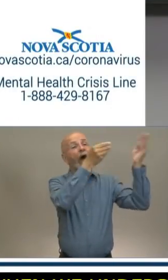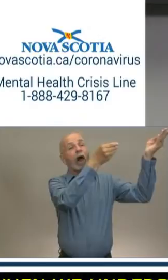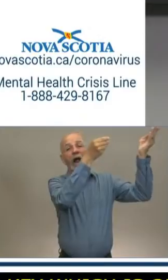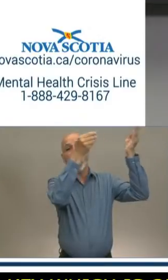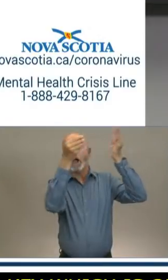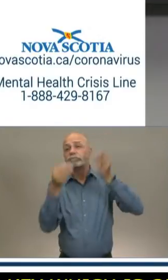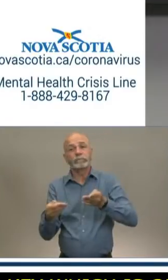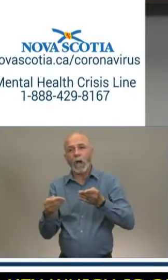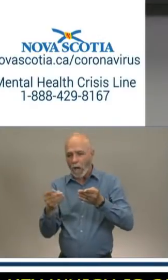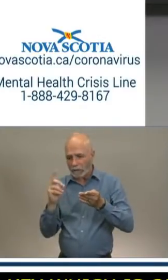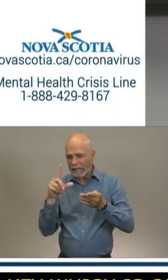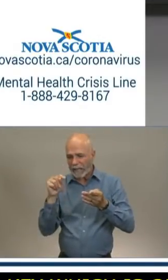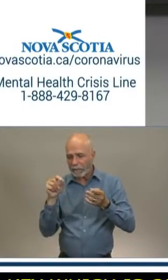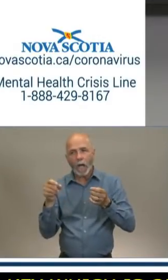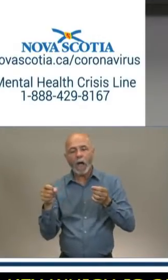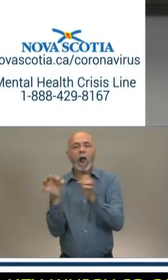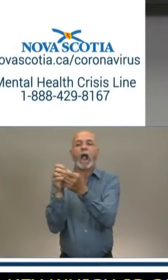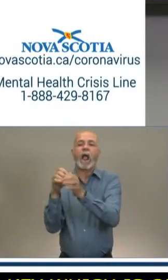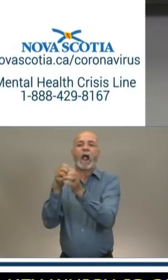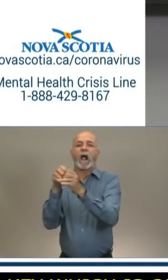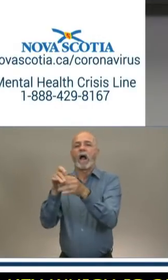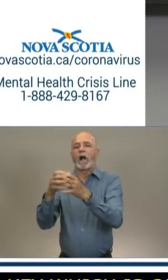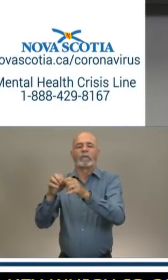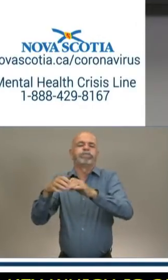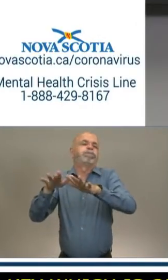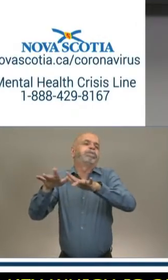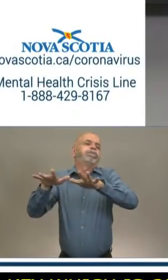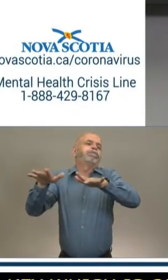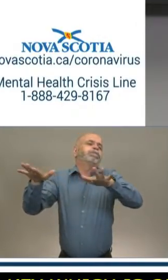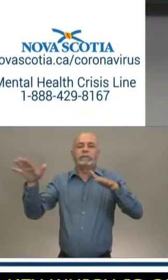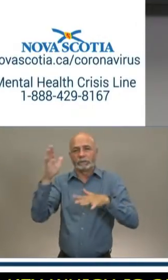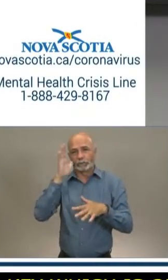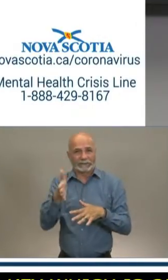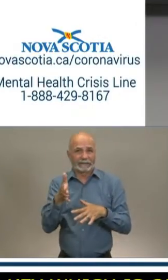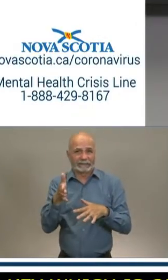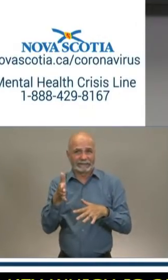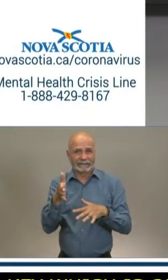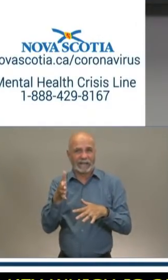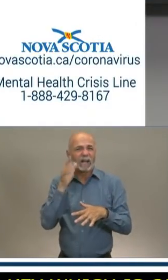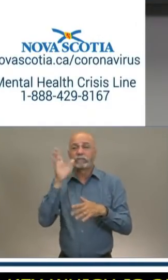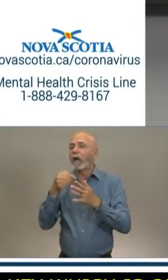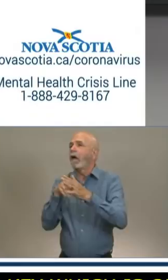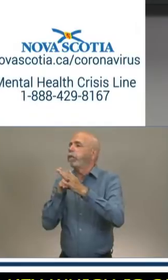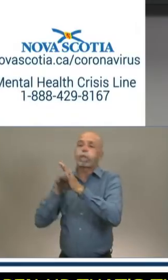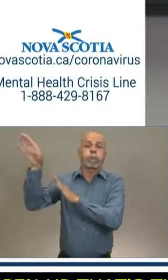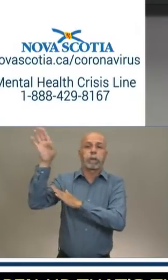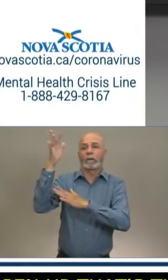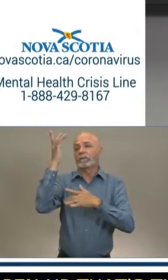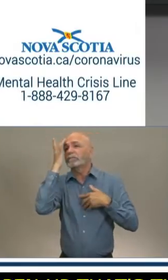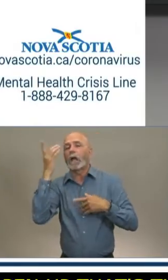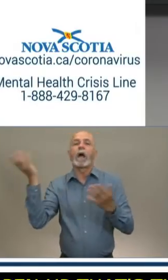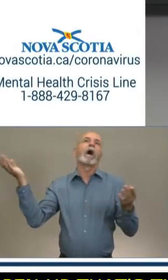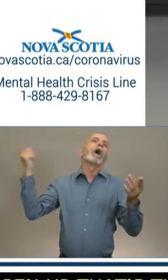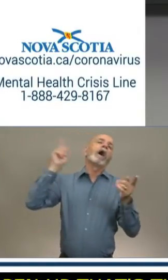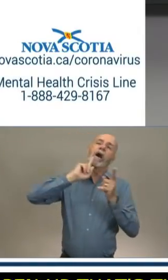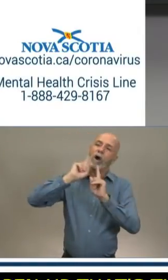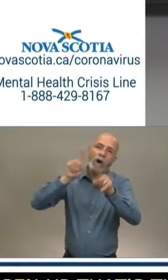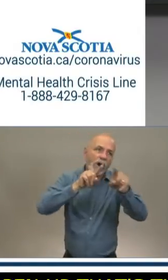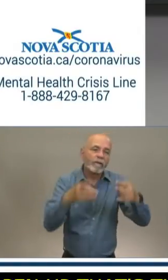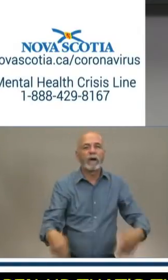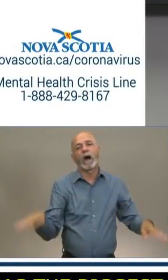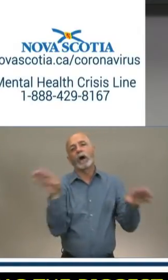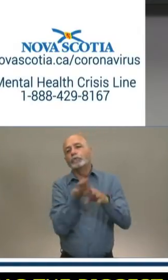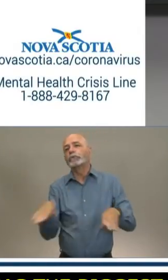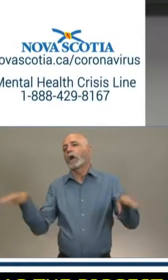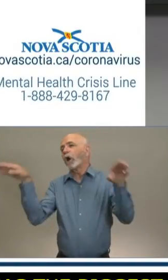biggest potential to spread and cause a resurgence and possibly have to put on further restrictions and create